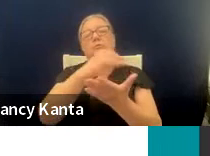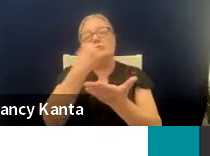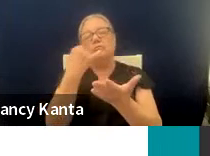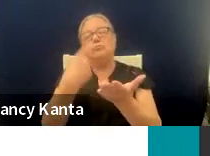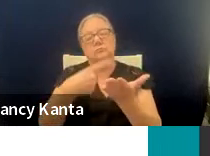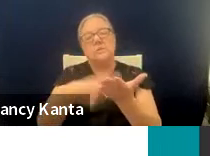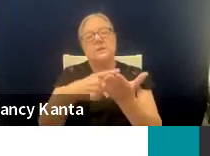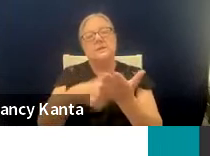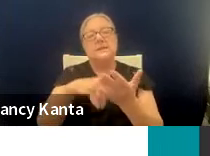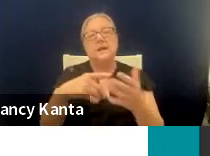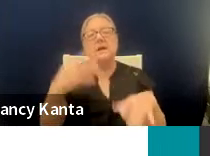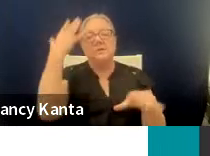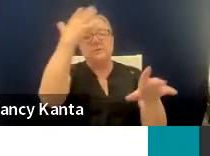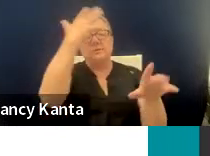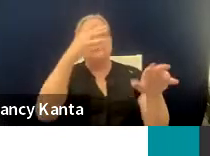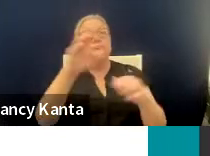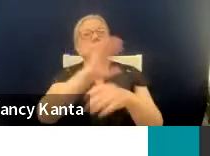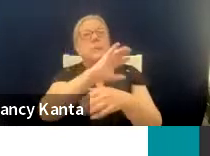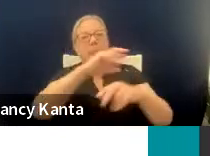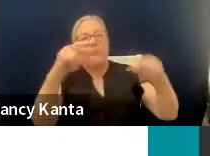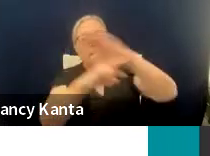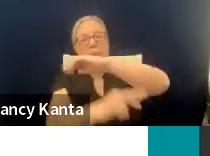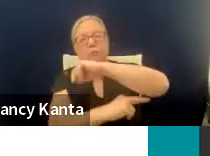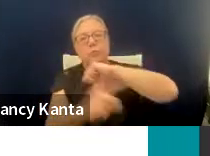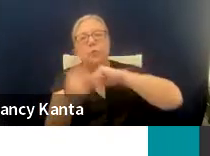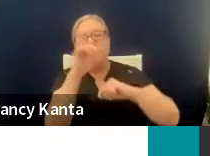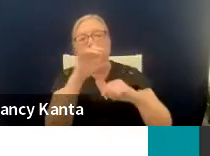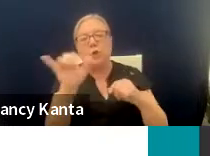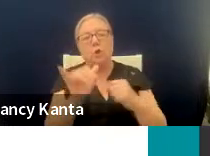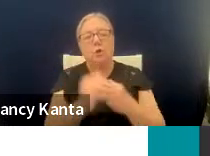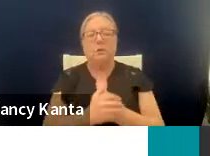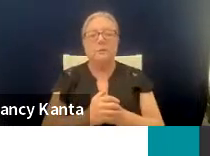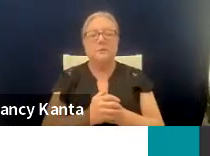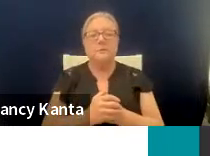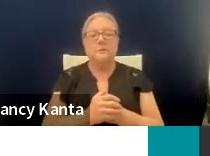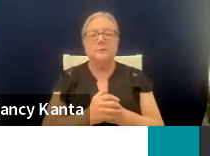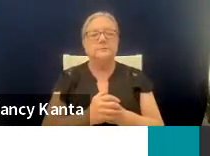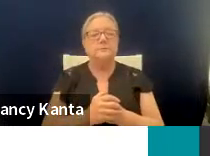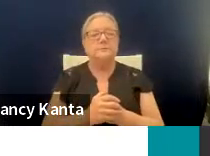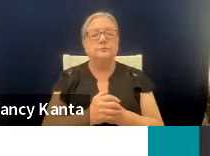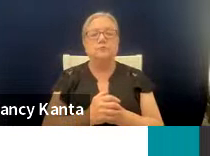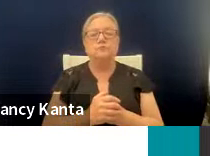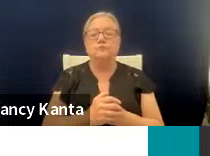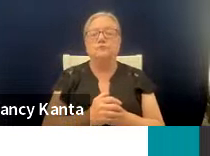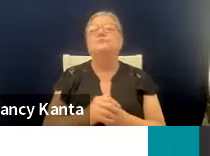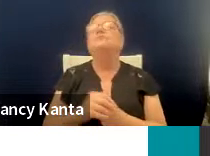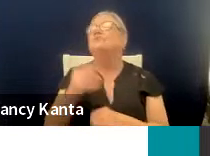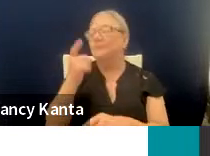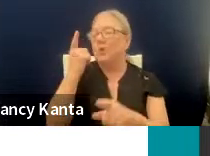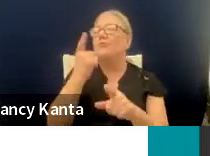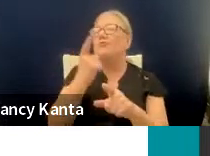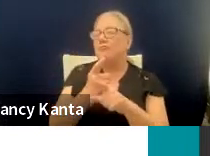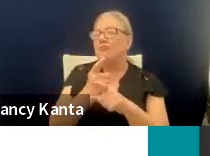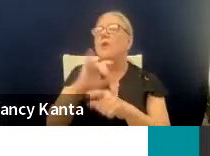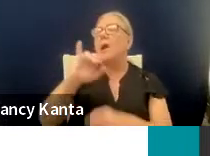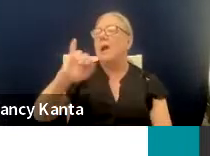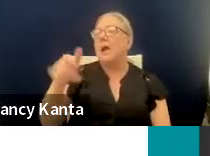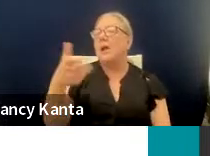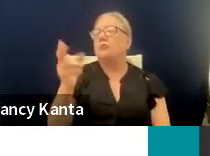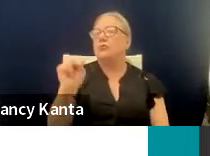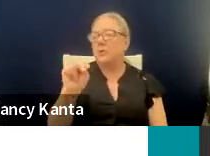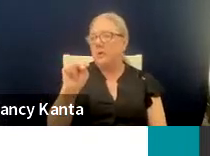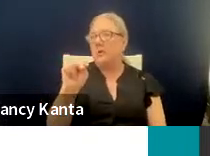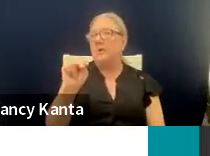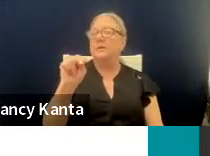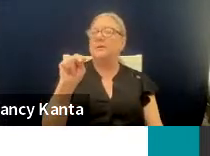And great point, John. I mean, we certainly, this is not the only conversation around these types of things. We